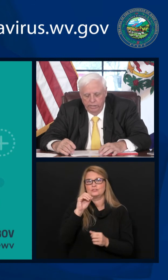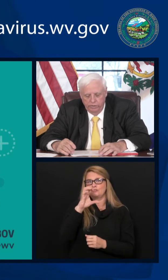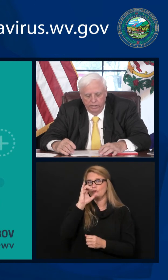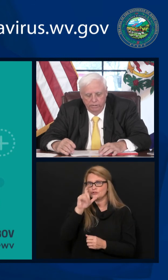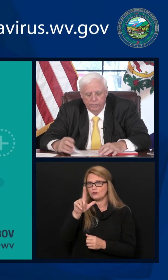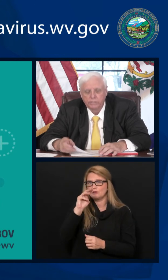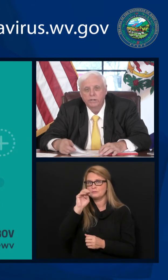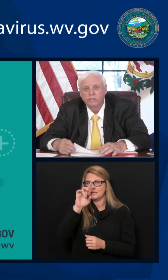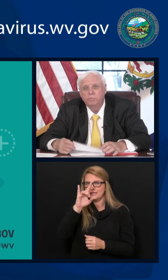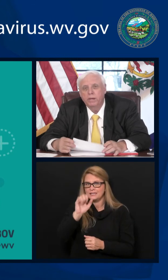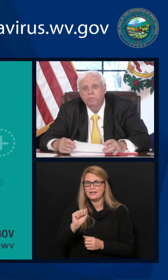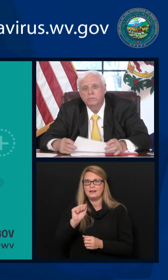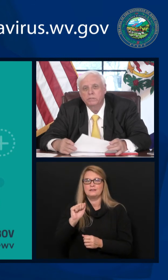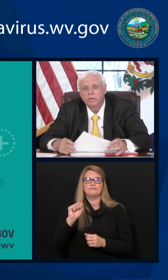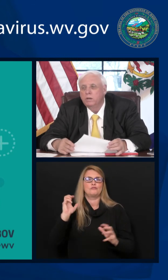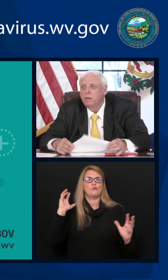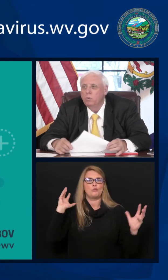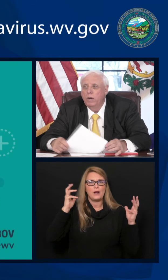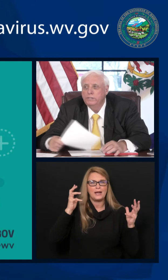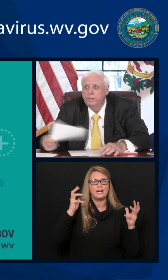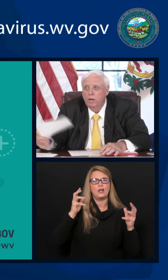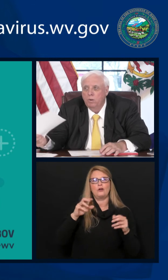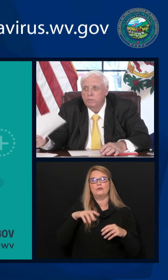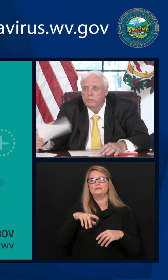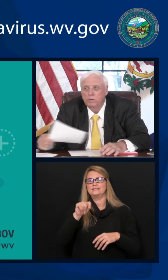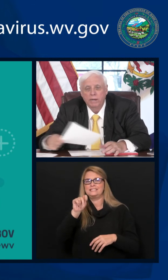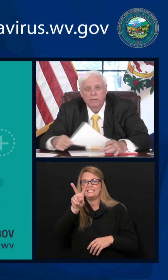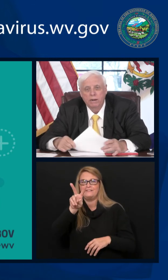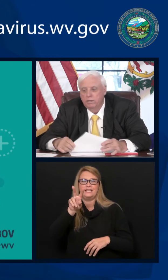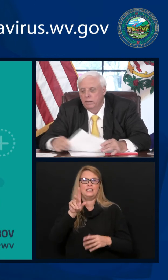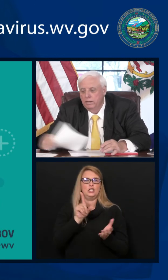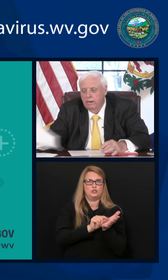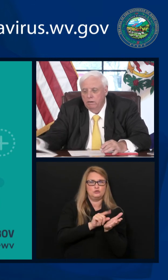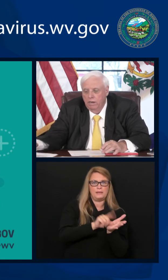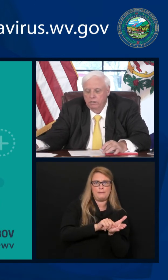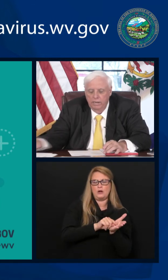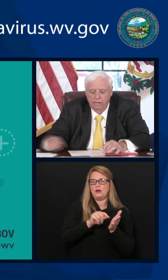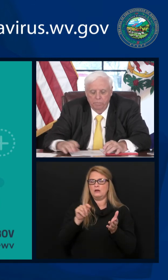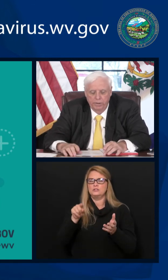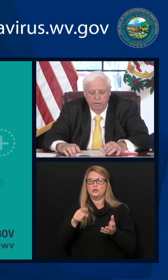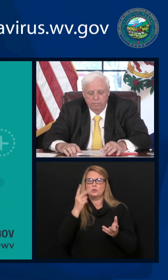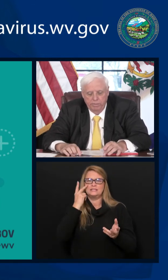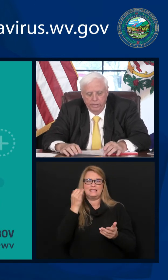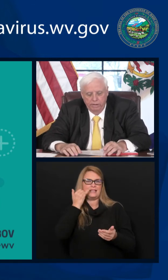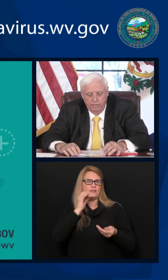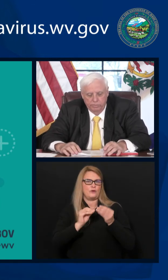radio, television, and newspapers. And so watch it all, but you'll have our hotline up